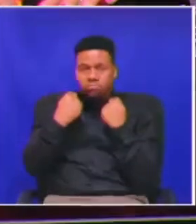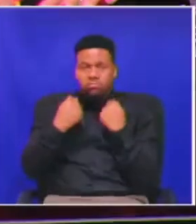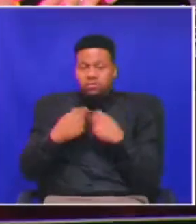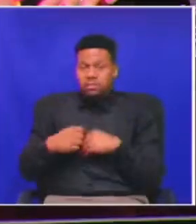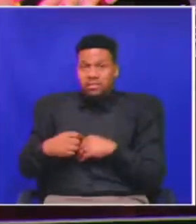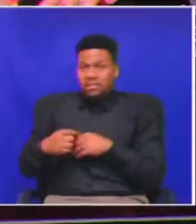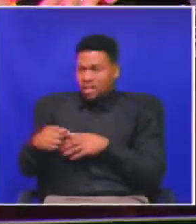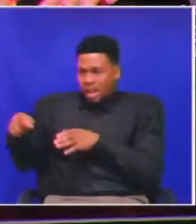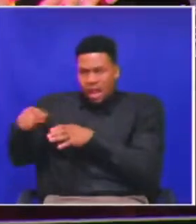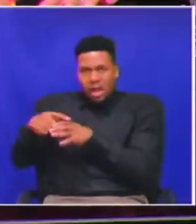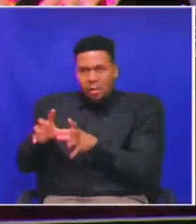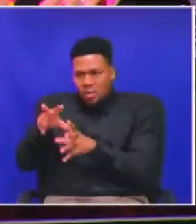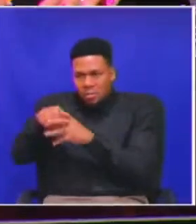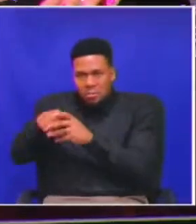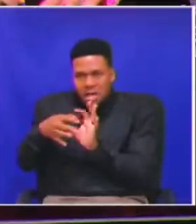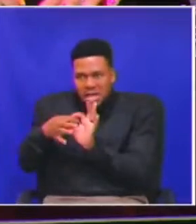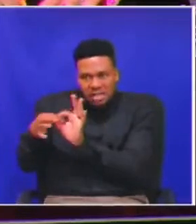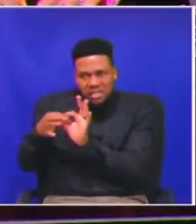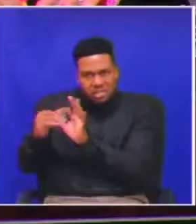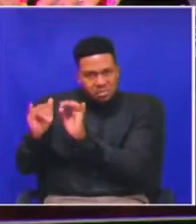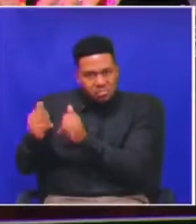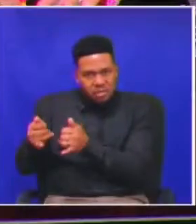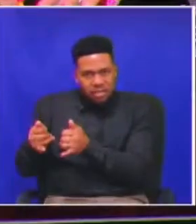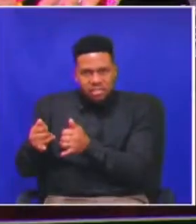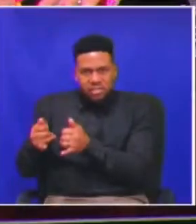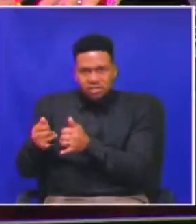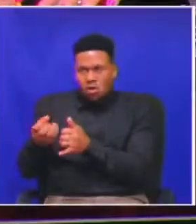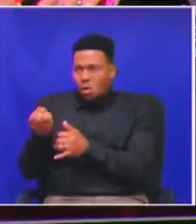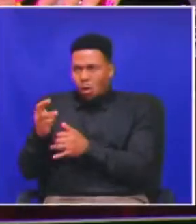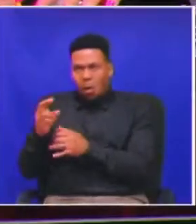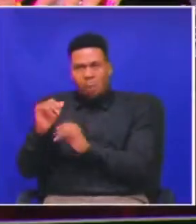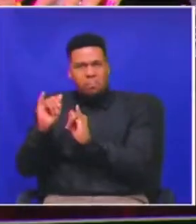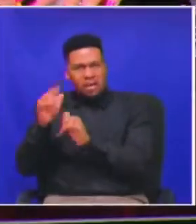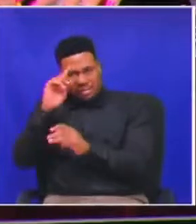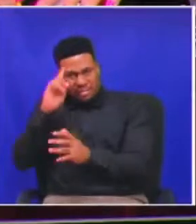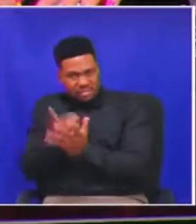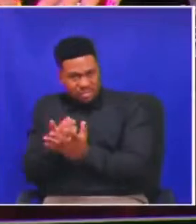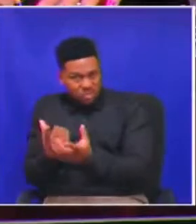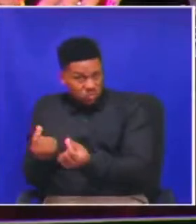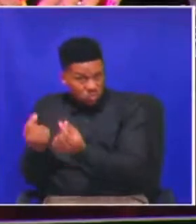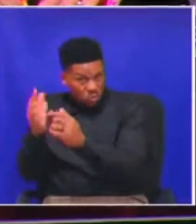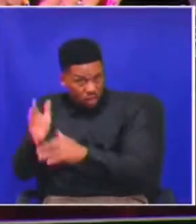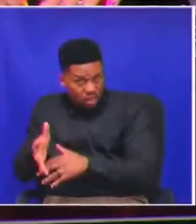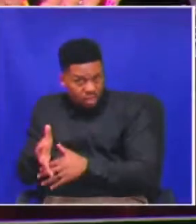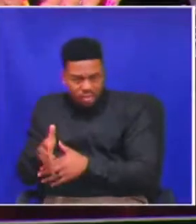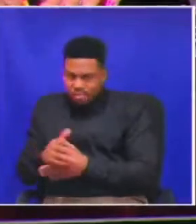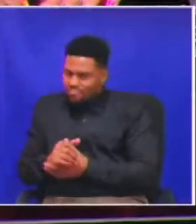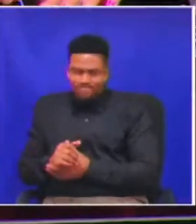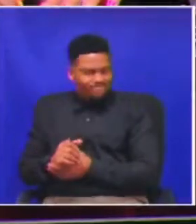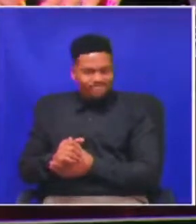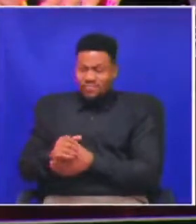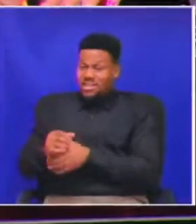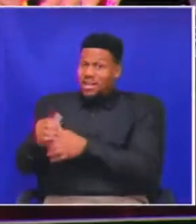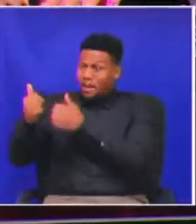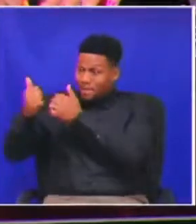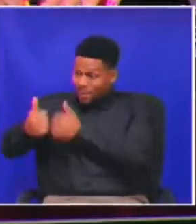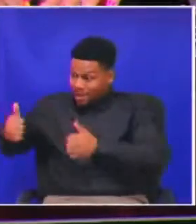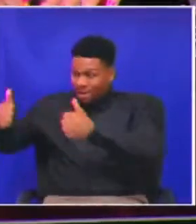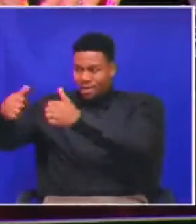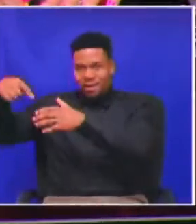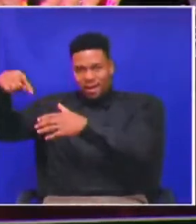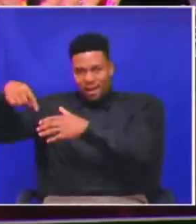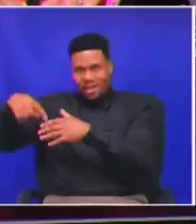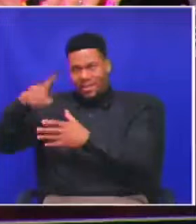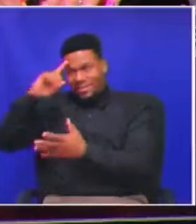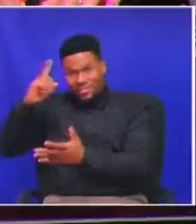conflictual relationships or decisions. So whatever decision will come out of the panel will be the panel's